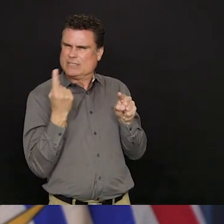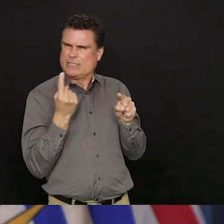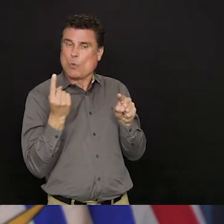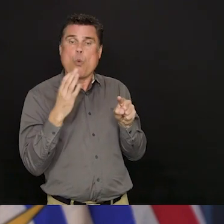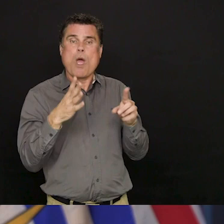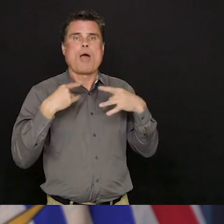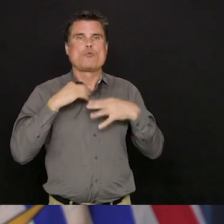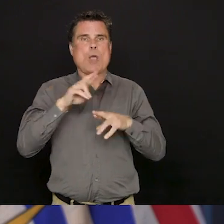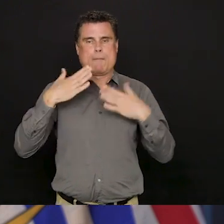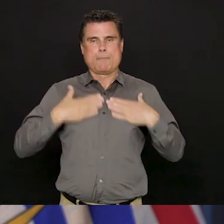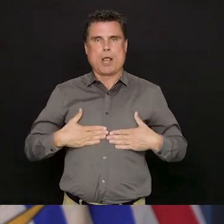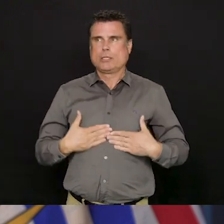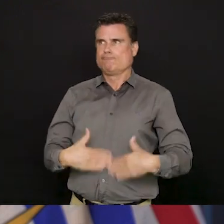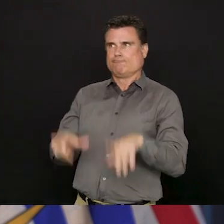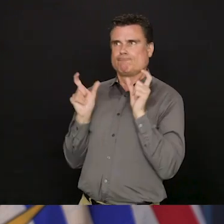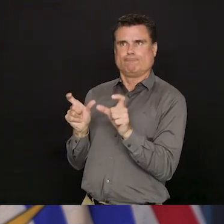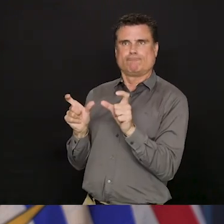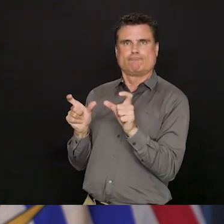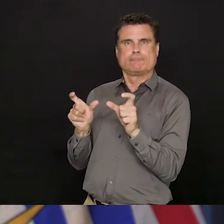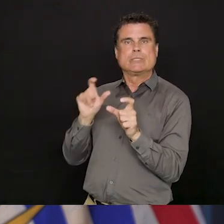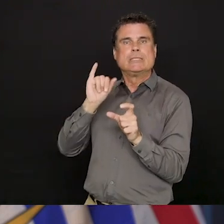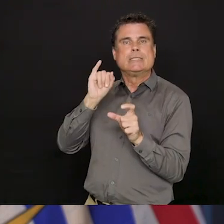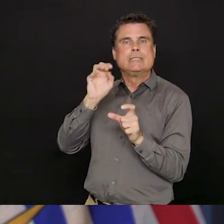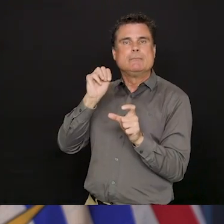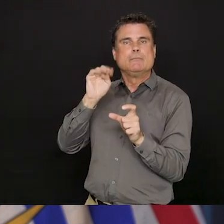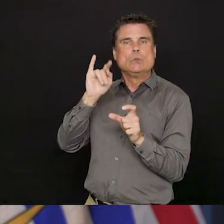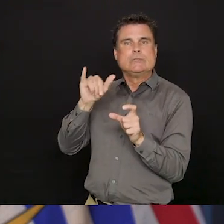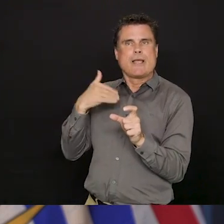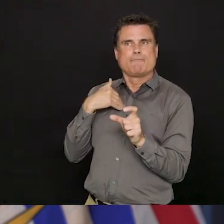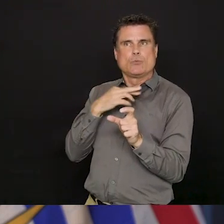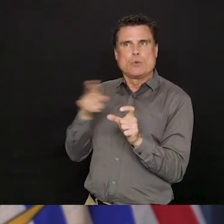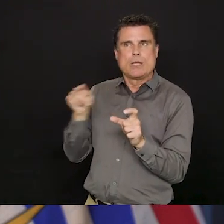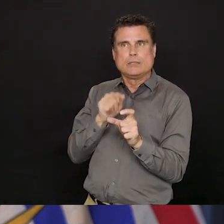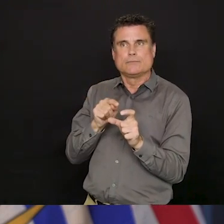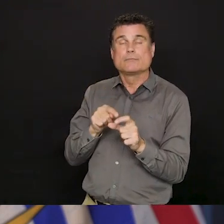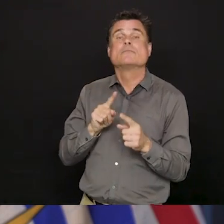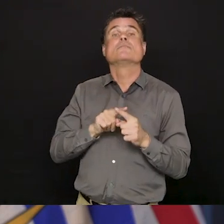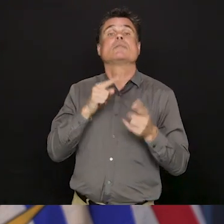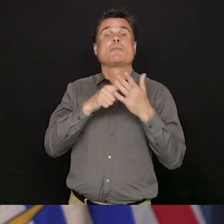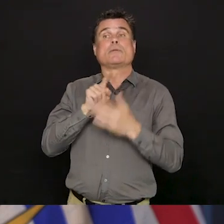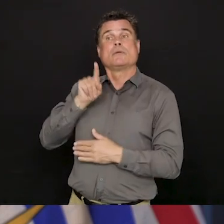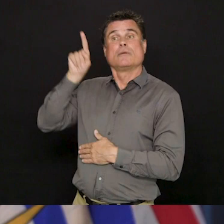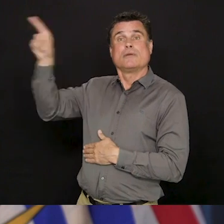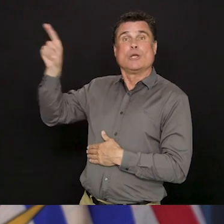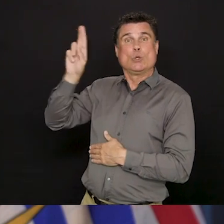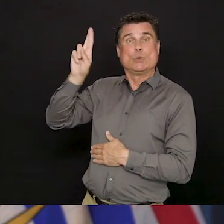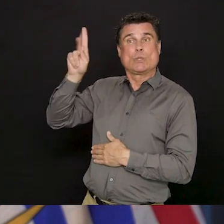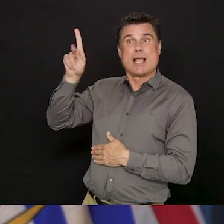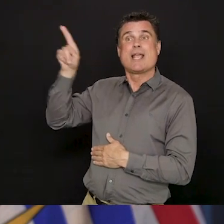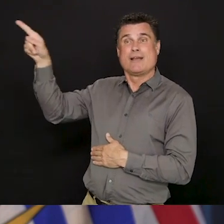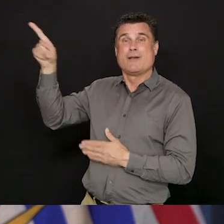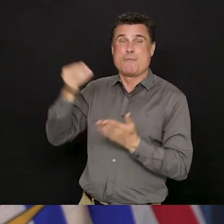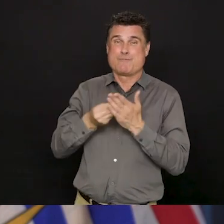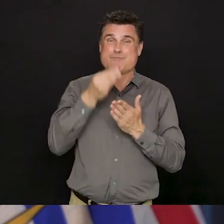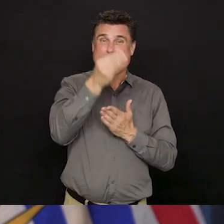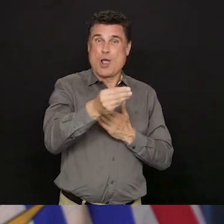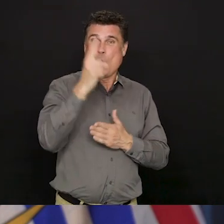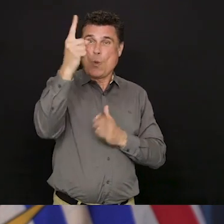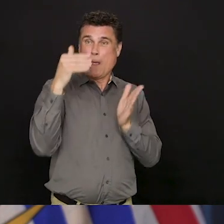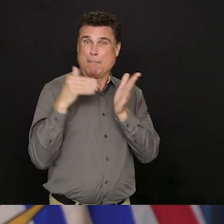one type of test and found out that it had an unacceptably high false positive rate and false negative